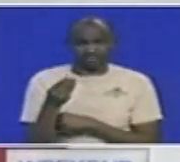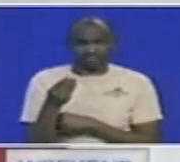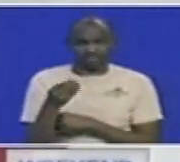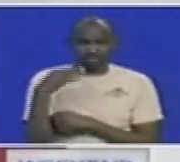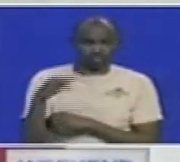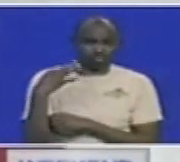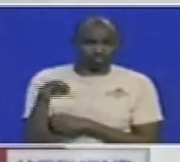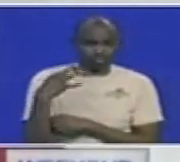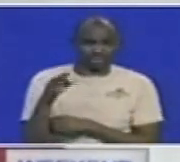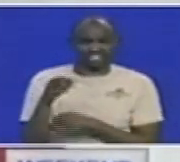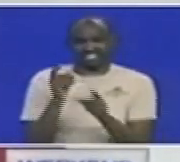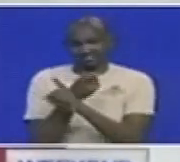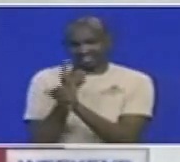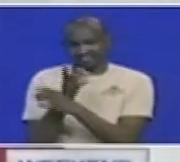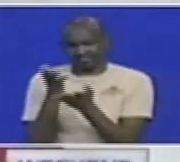vegetables